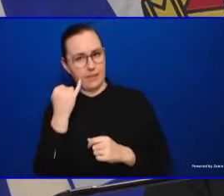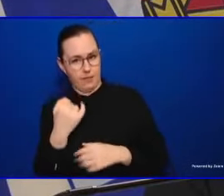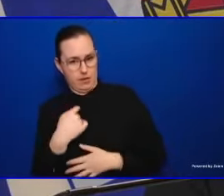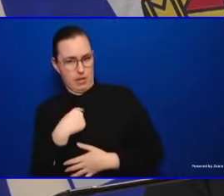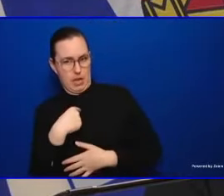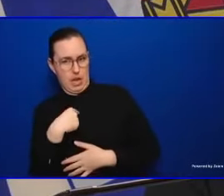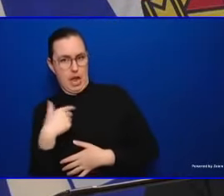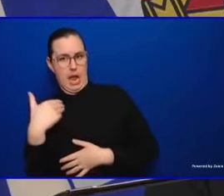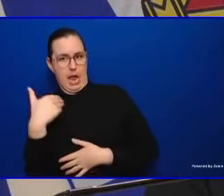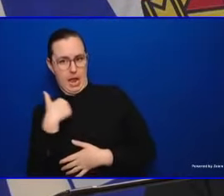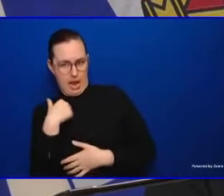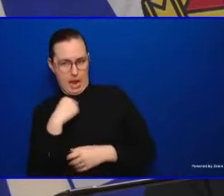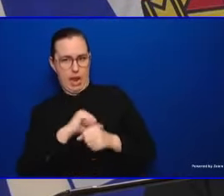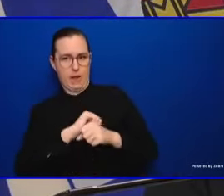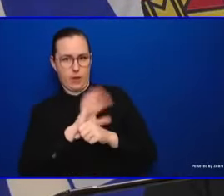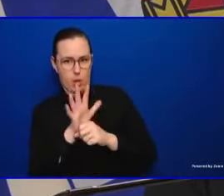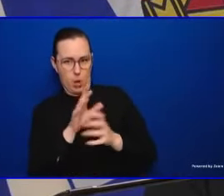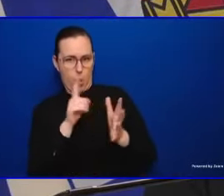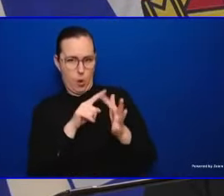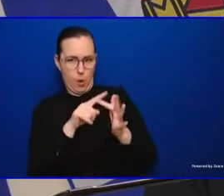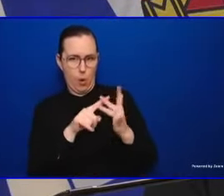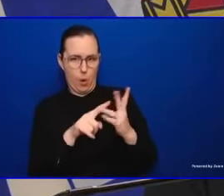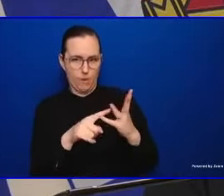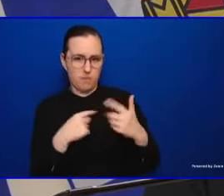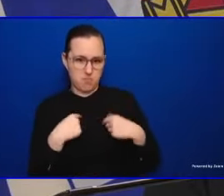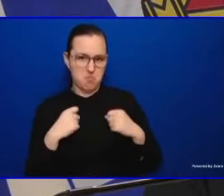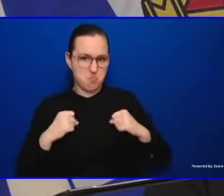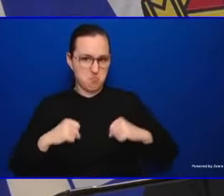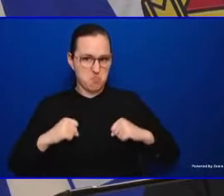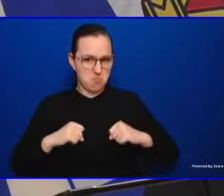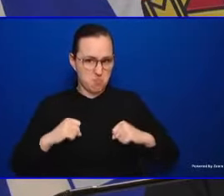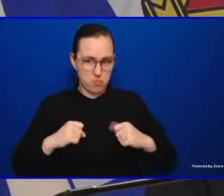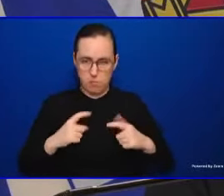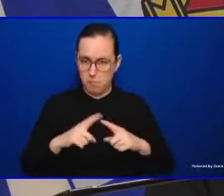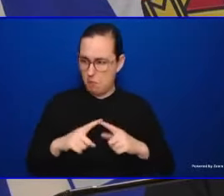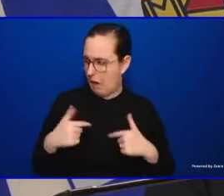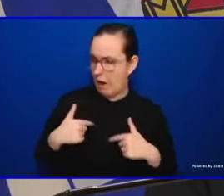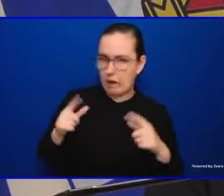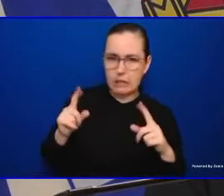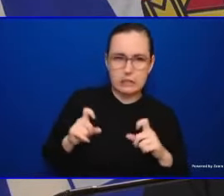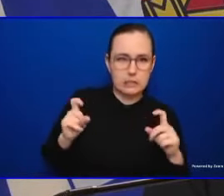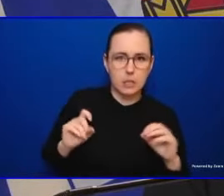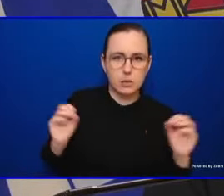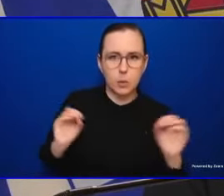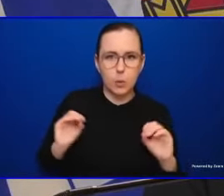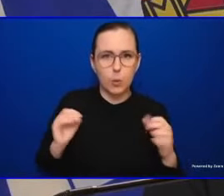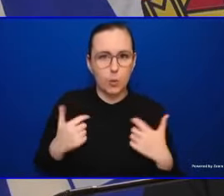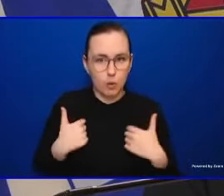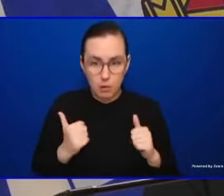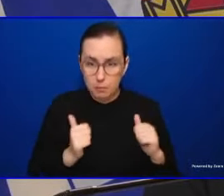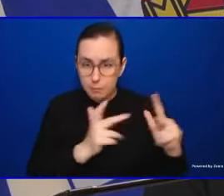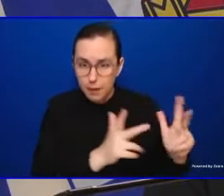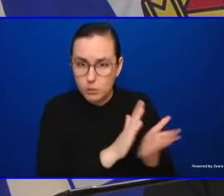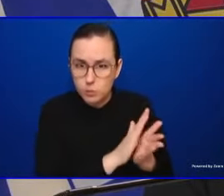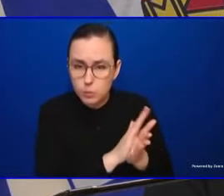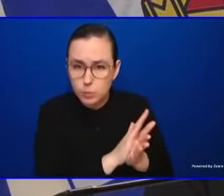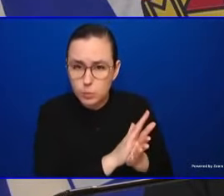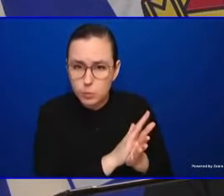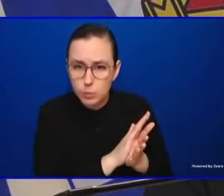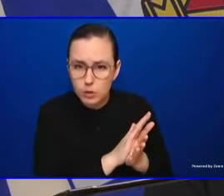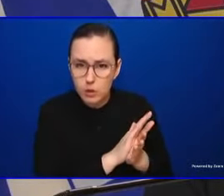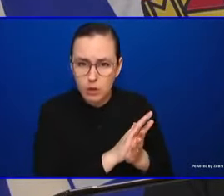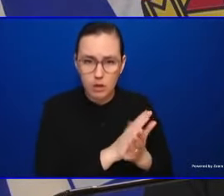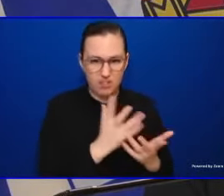can you send your child back to school? If you're 5 to 11, does it even matter if they've received a vaccine or not?